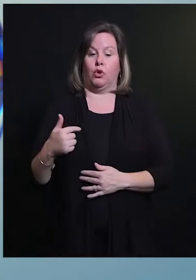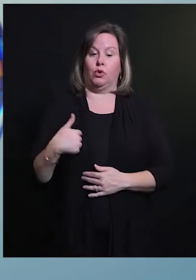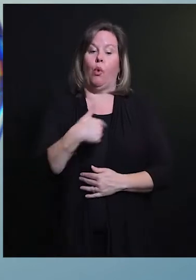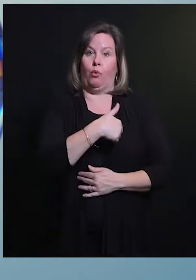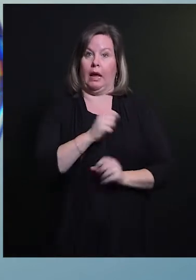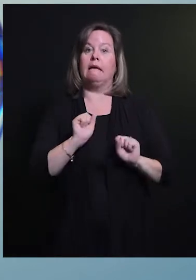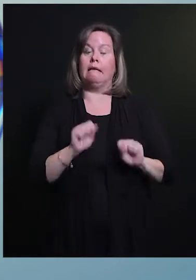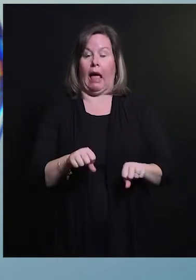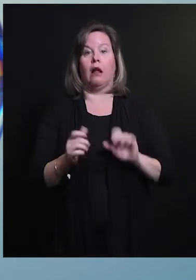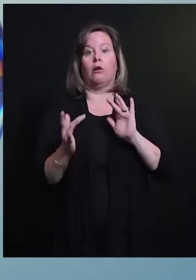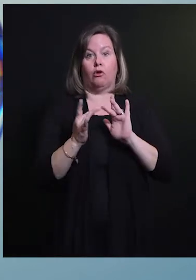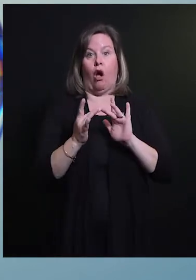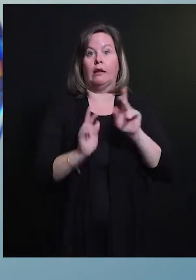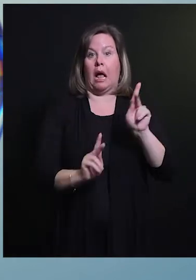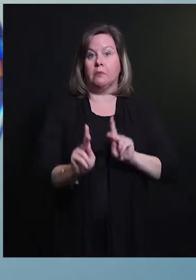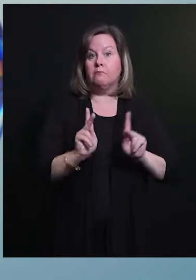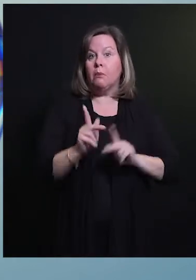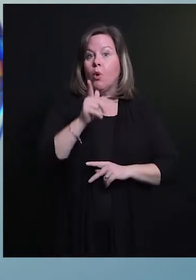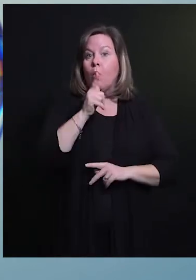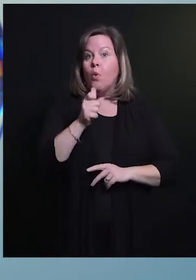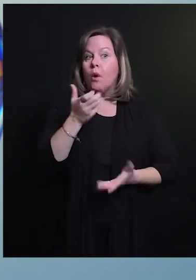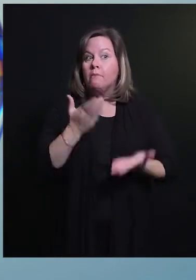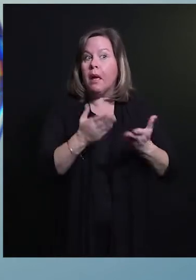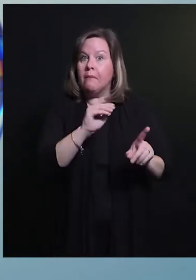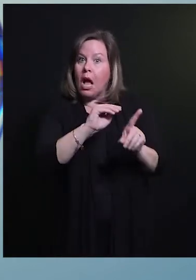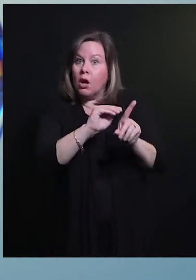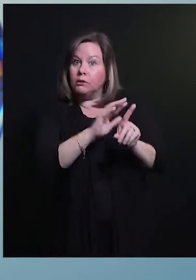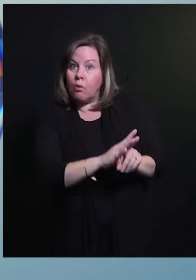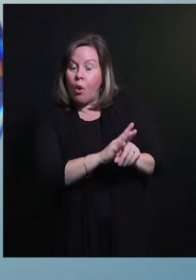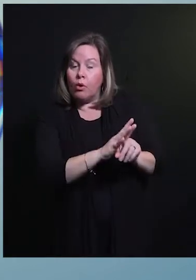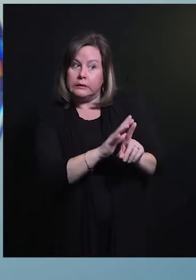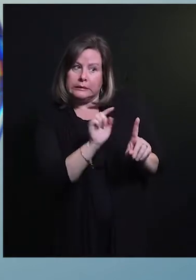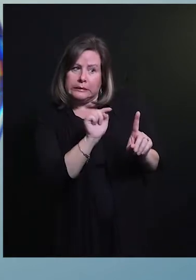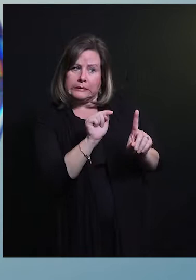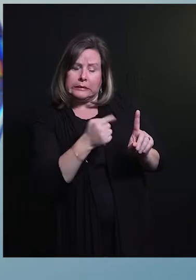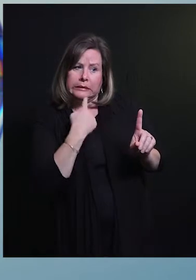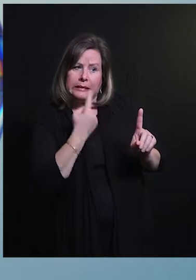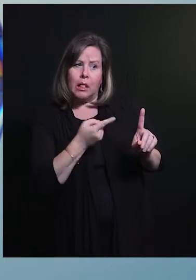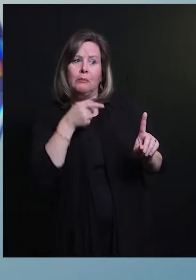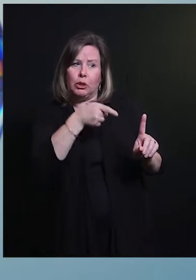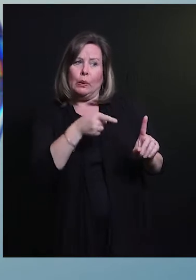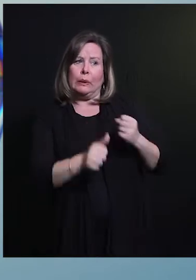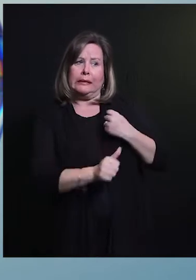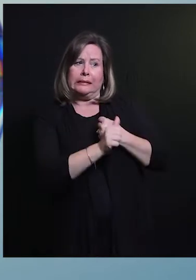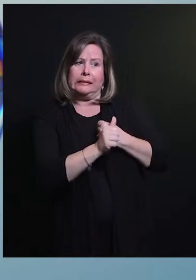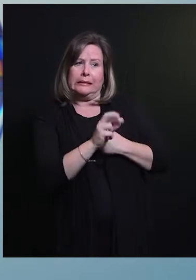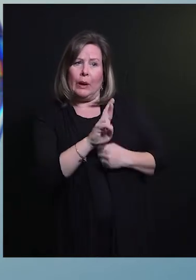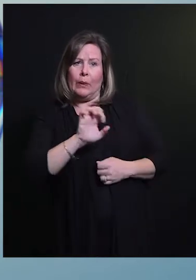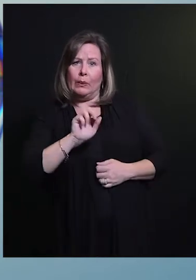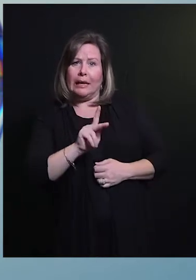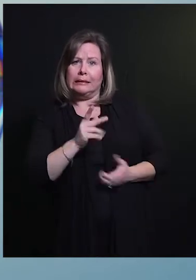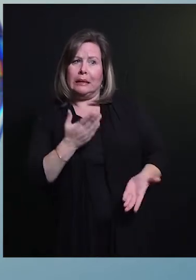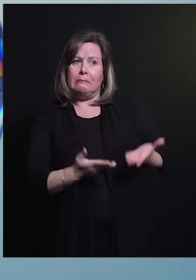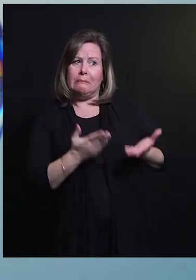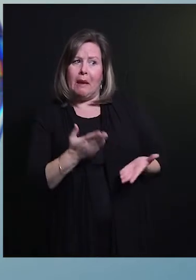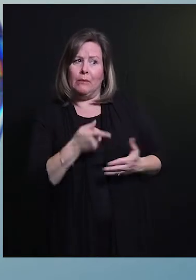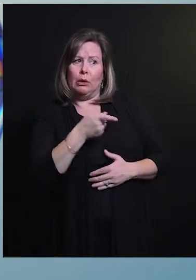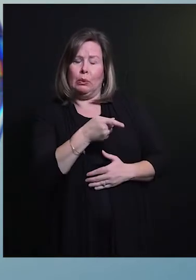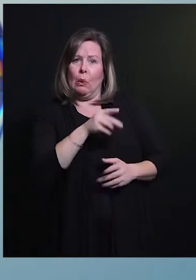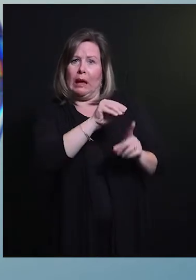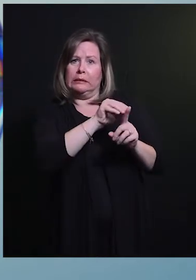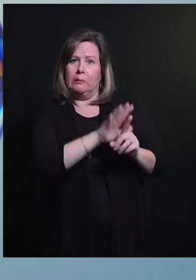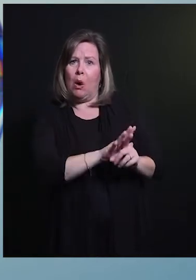so we are able to contact individuals who may be at risk for exposure, to talk to them about their potential risk,